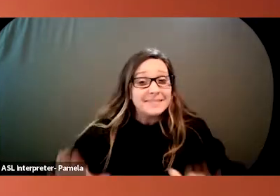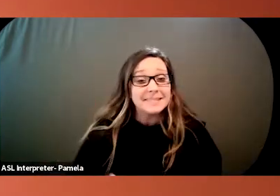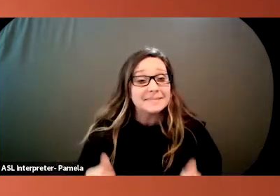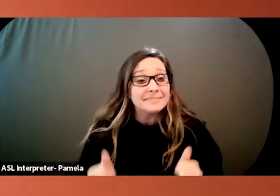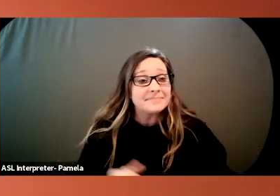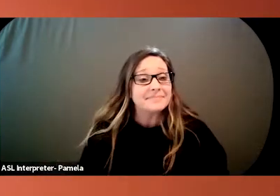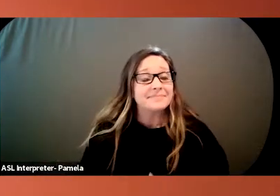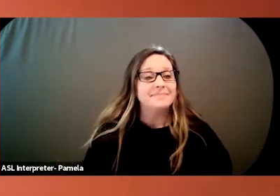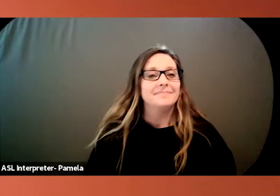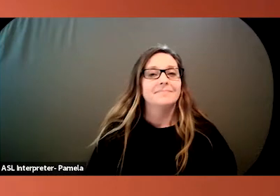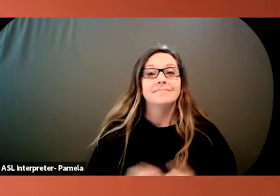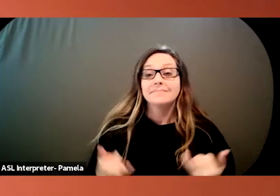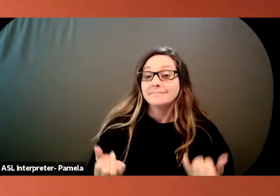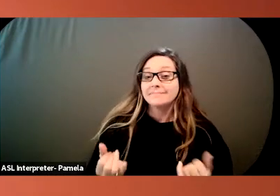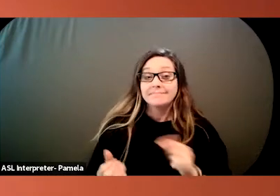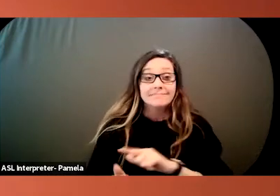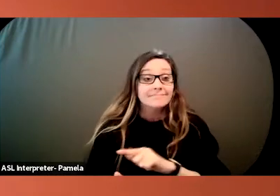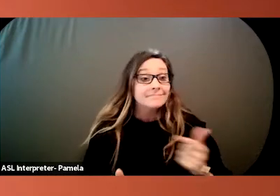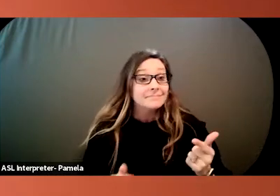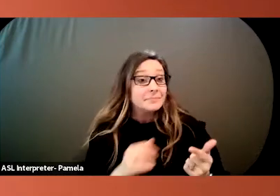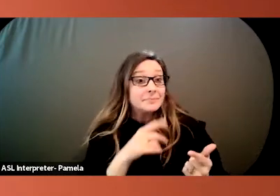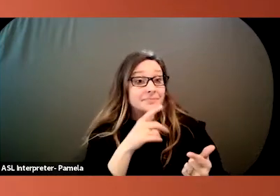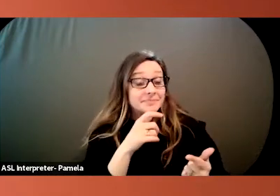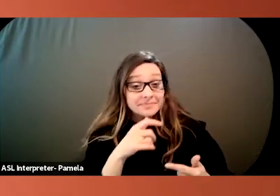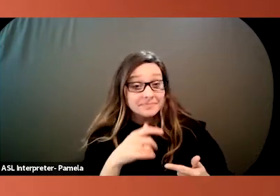We will now move on to our next presenter.